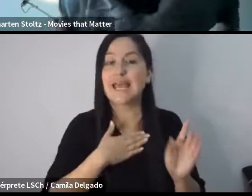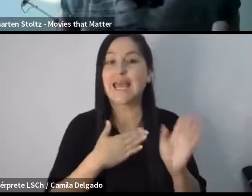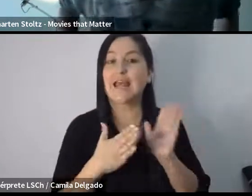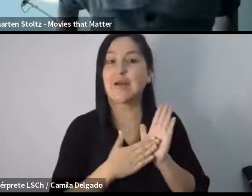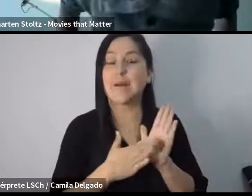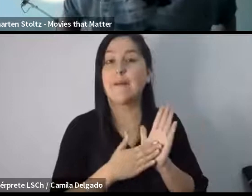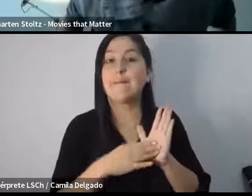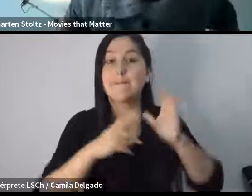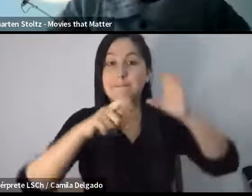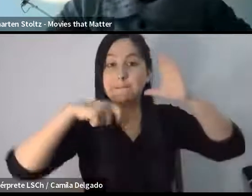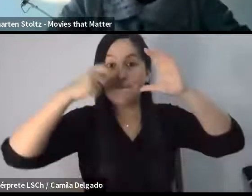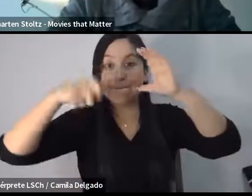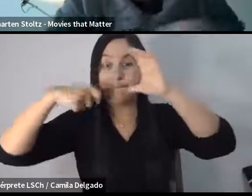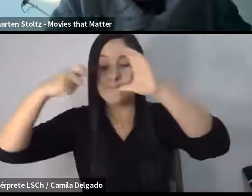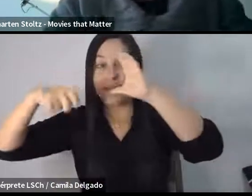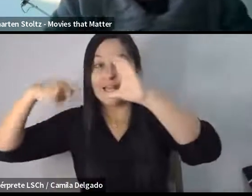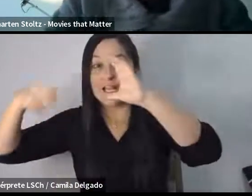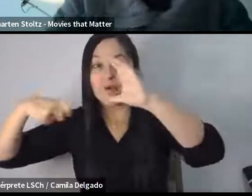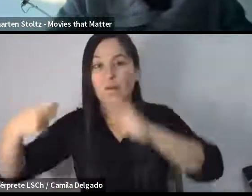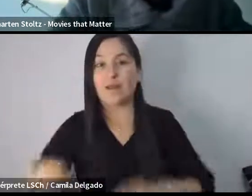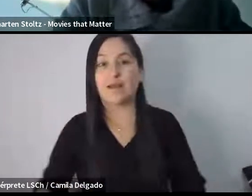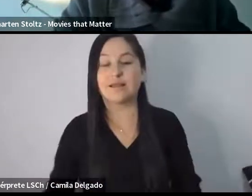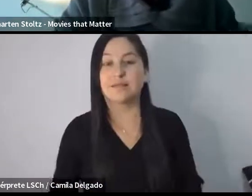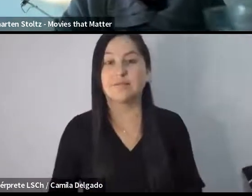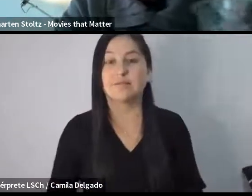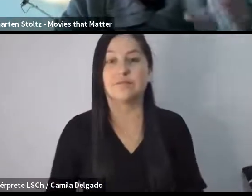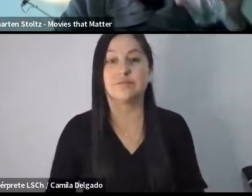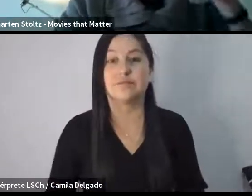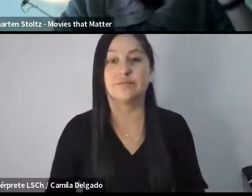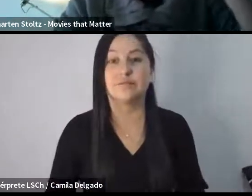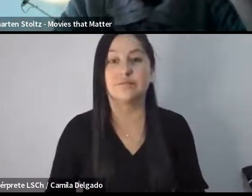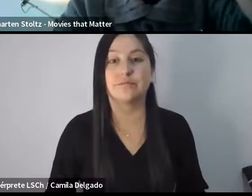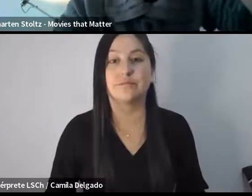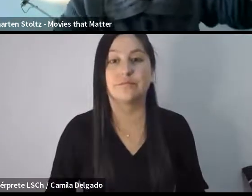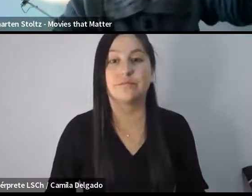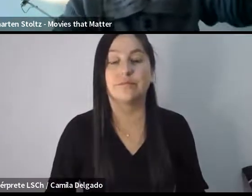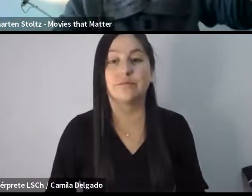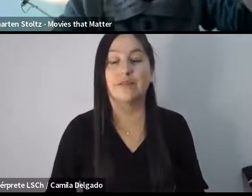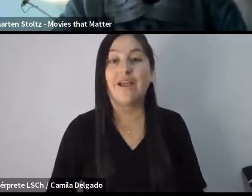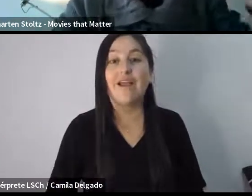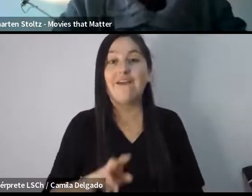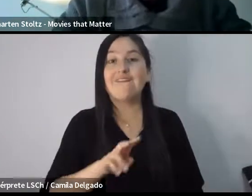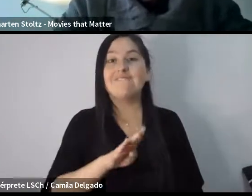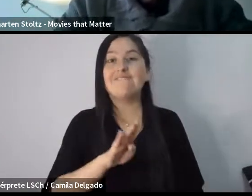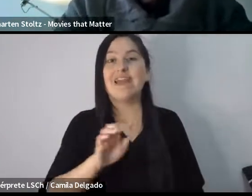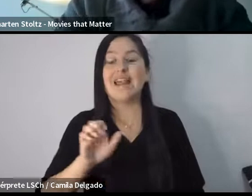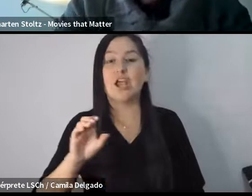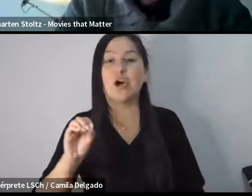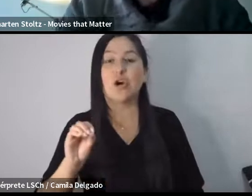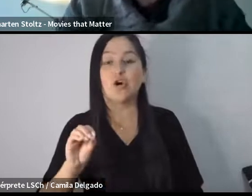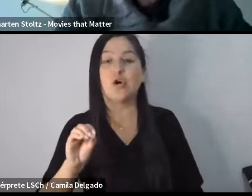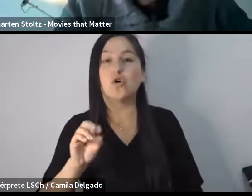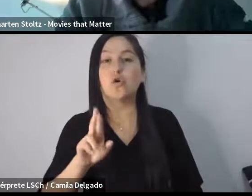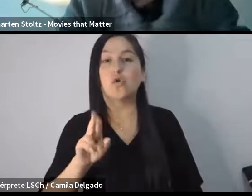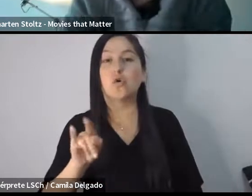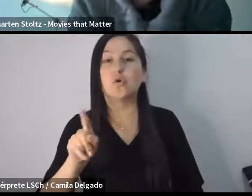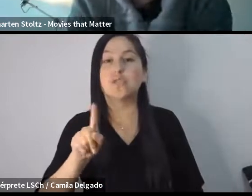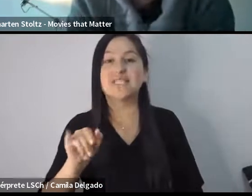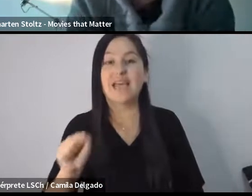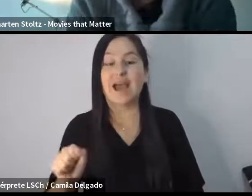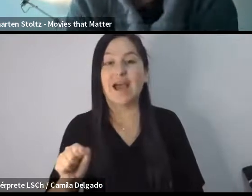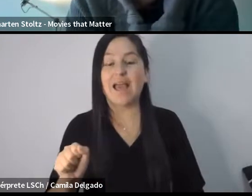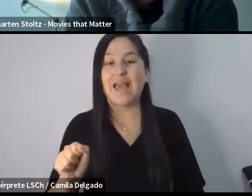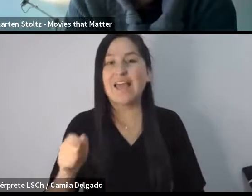films from even Belarus. It's like really difficult to shoot the films that are like